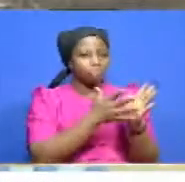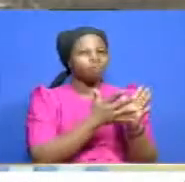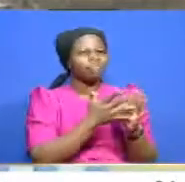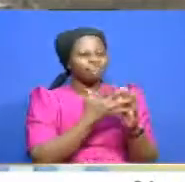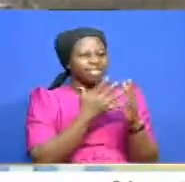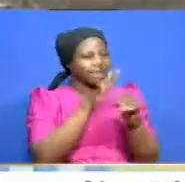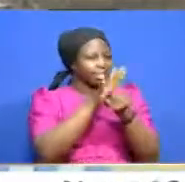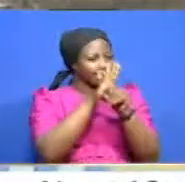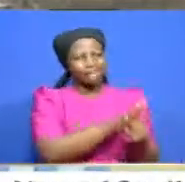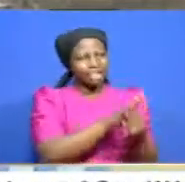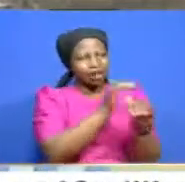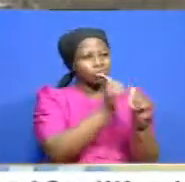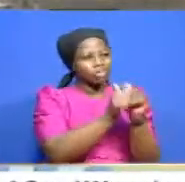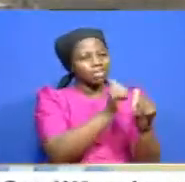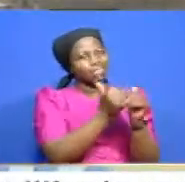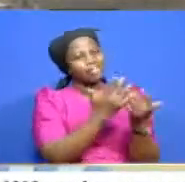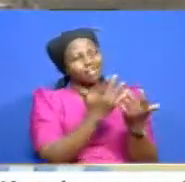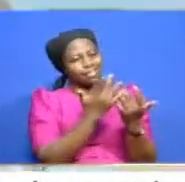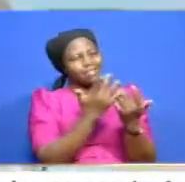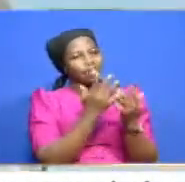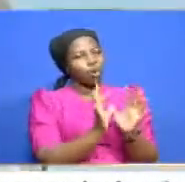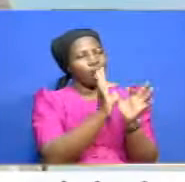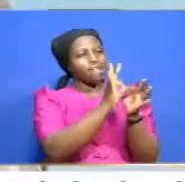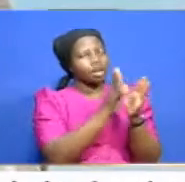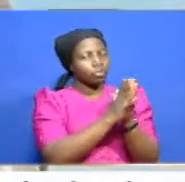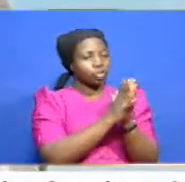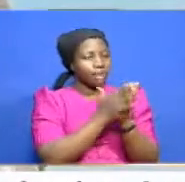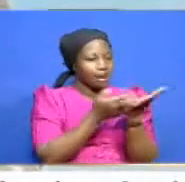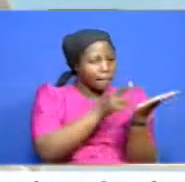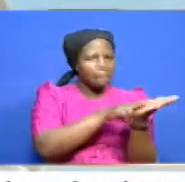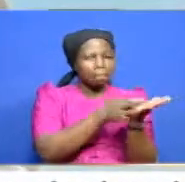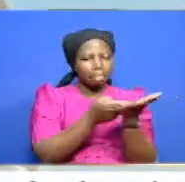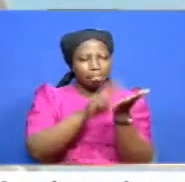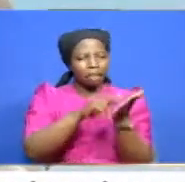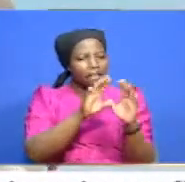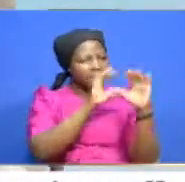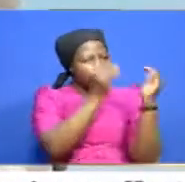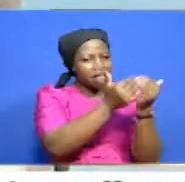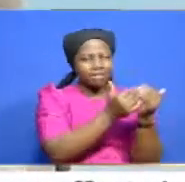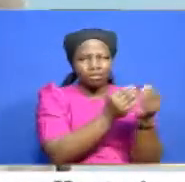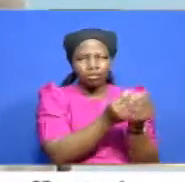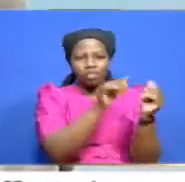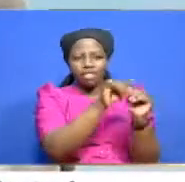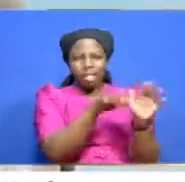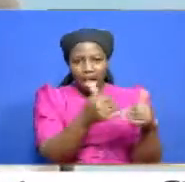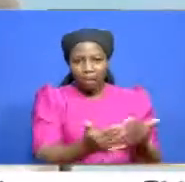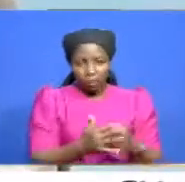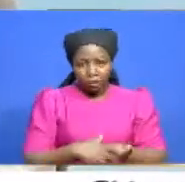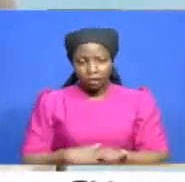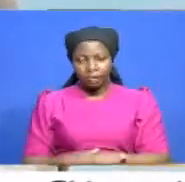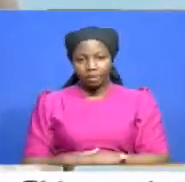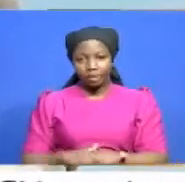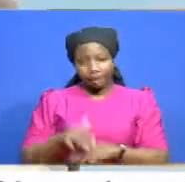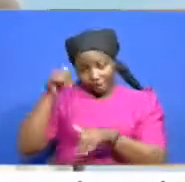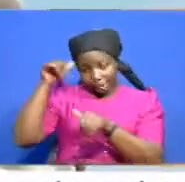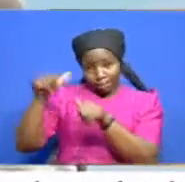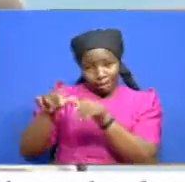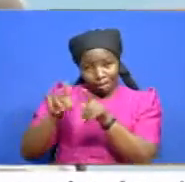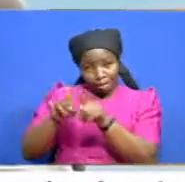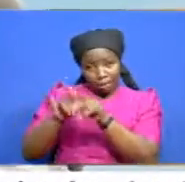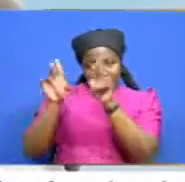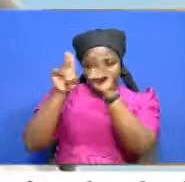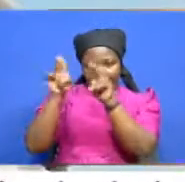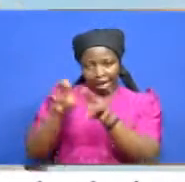to repeating of classes. It is not there because nobody has gone ahead of everybody else. Remember, even the international schools, the private